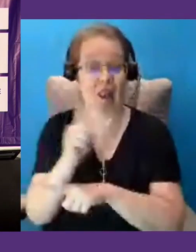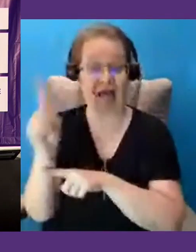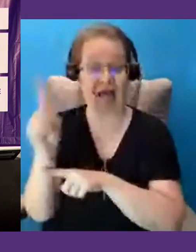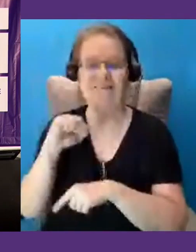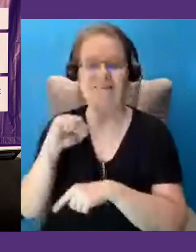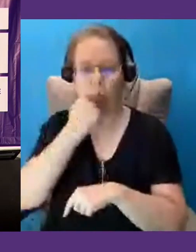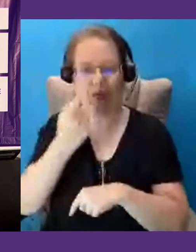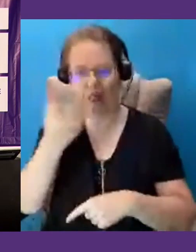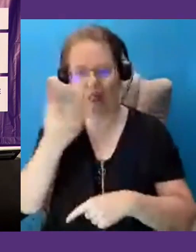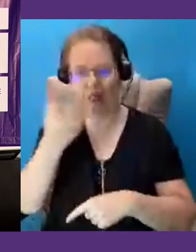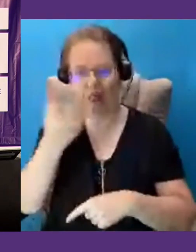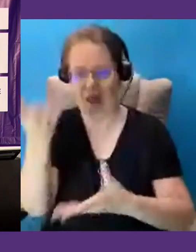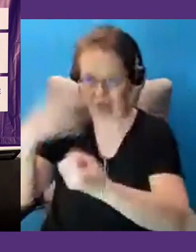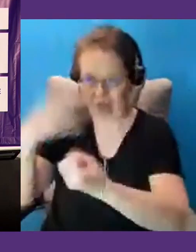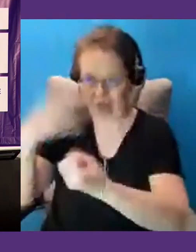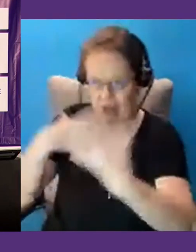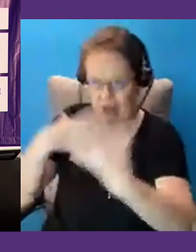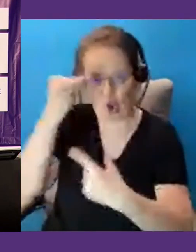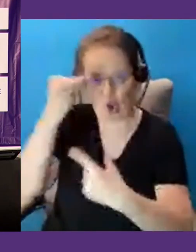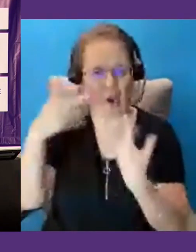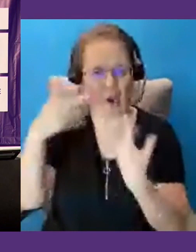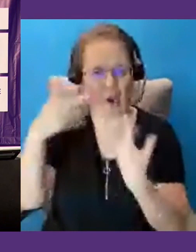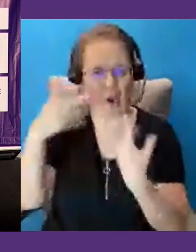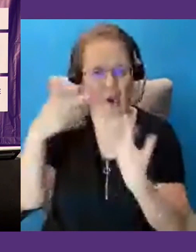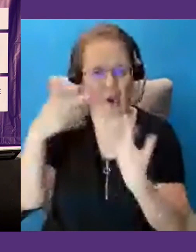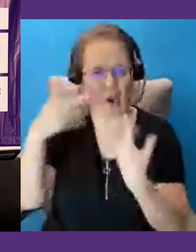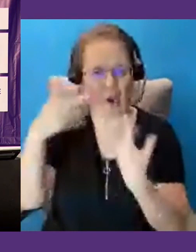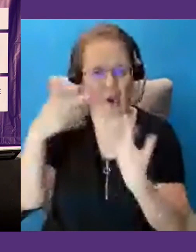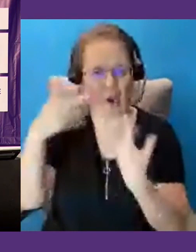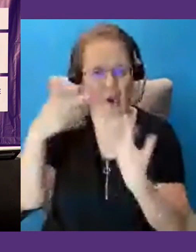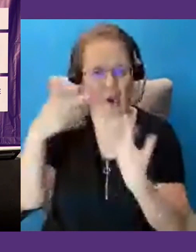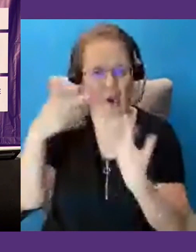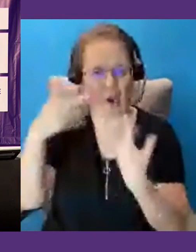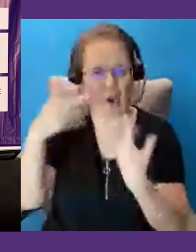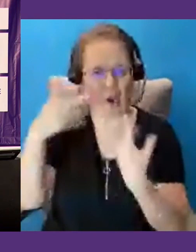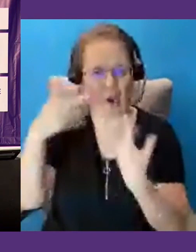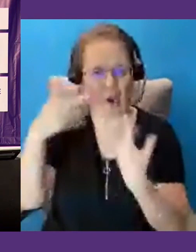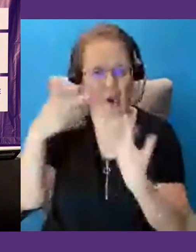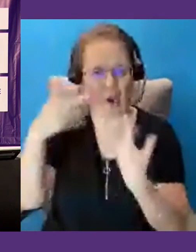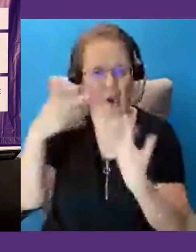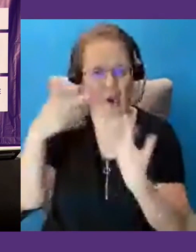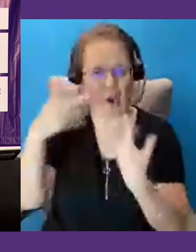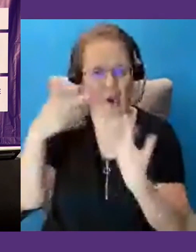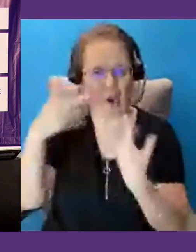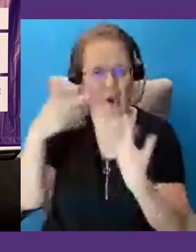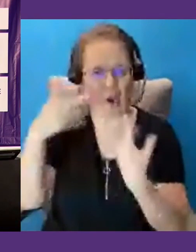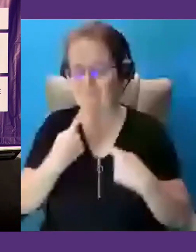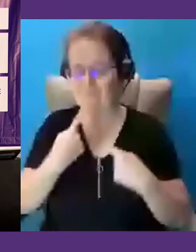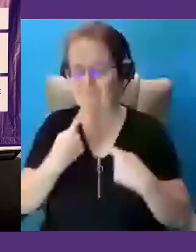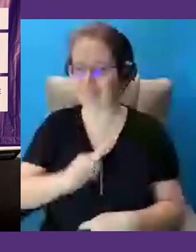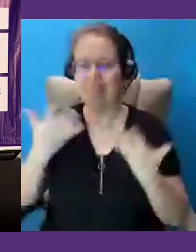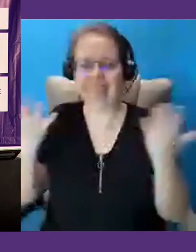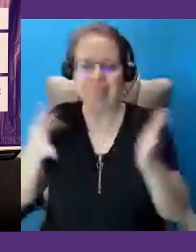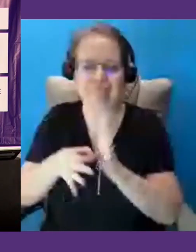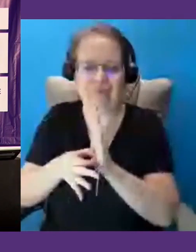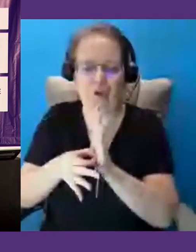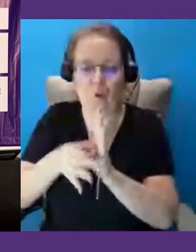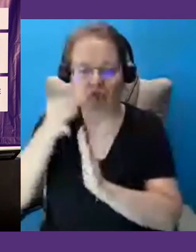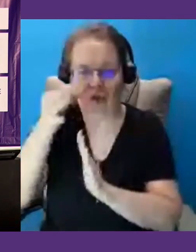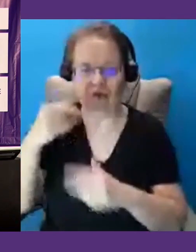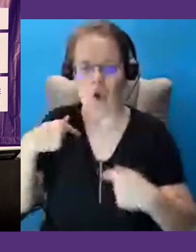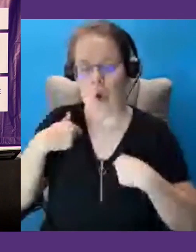her. We also have many improvements to make in terms of employing more disabled people into